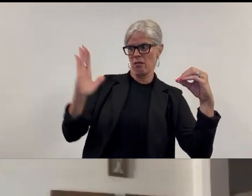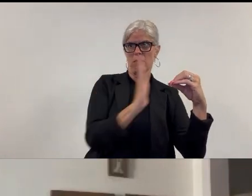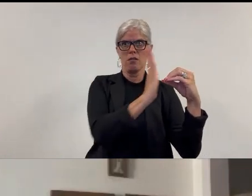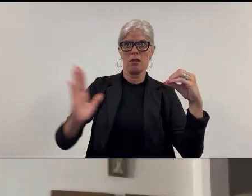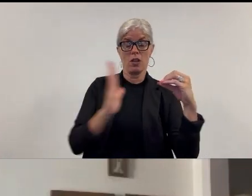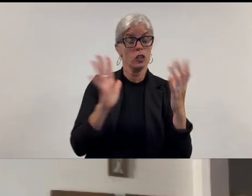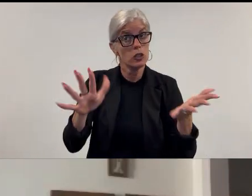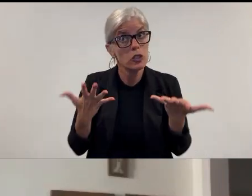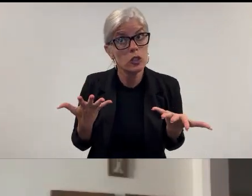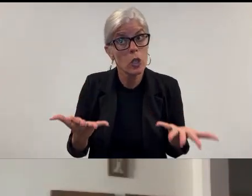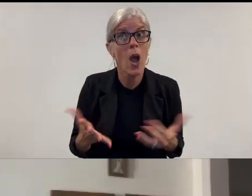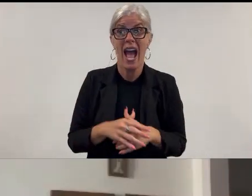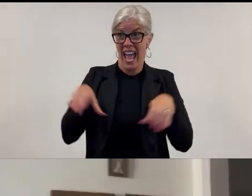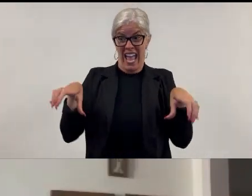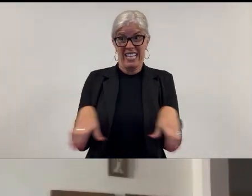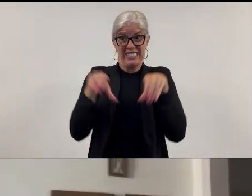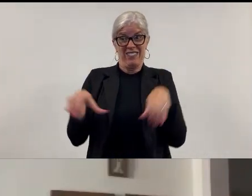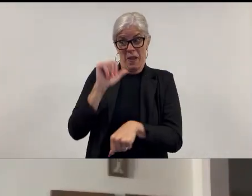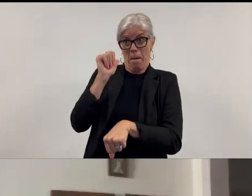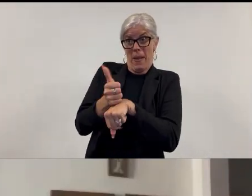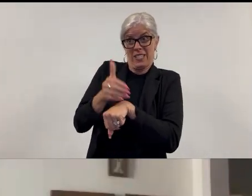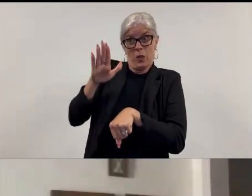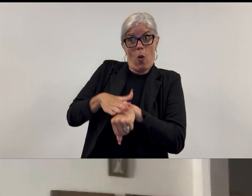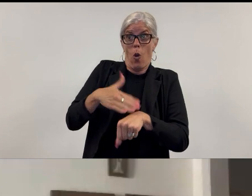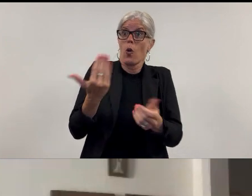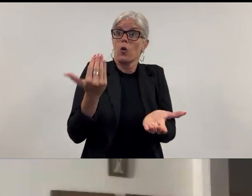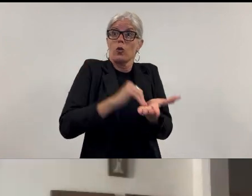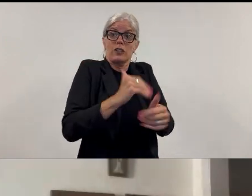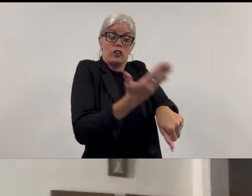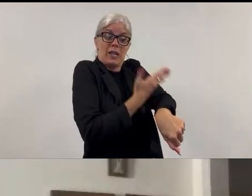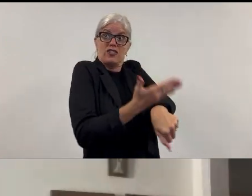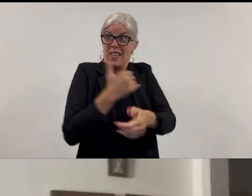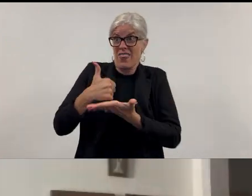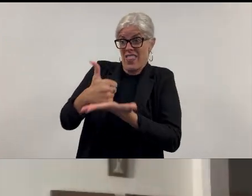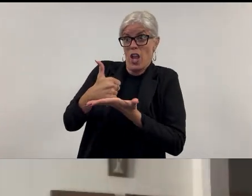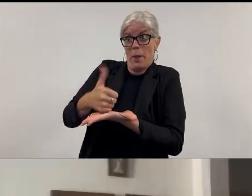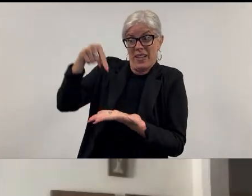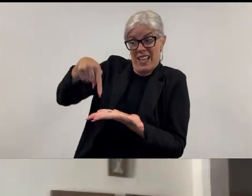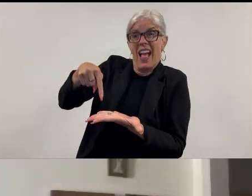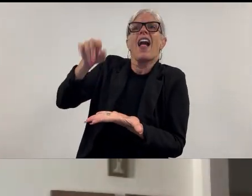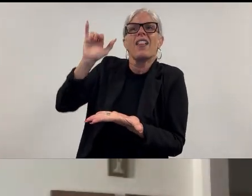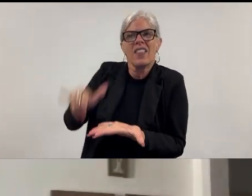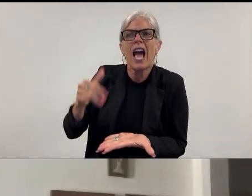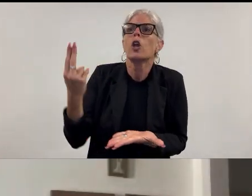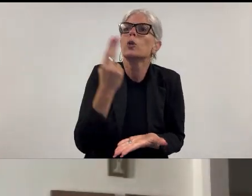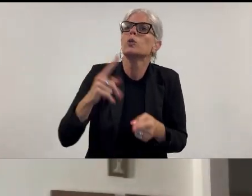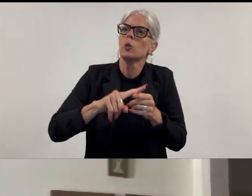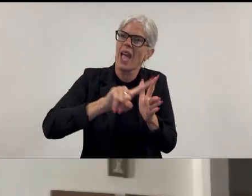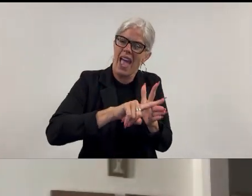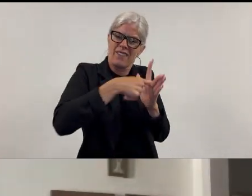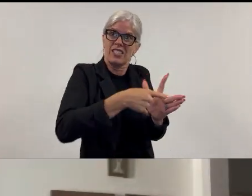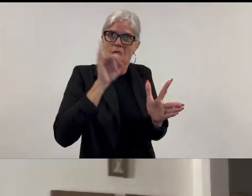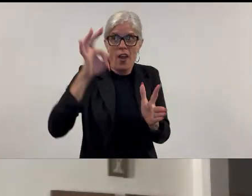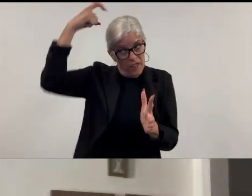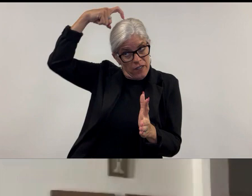activity-based restorative therapies are basically, or activity-based rehabilitation or activity-based therapies